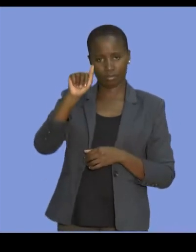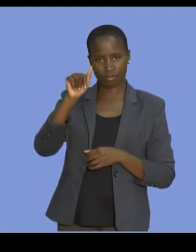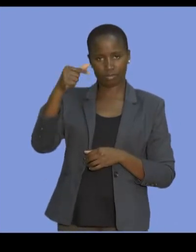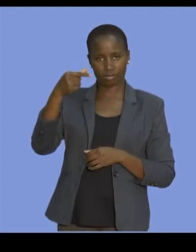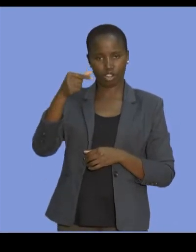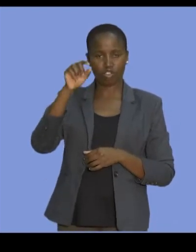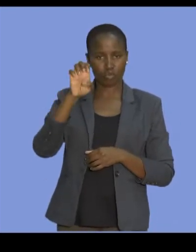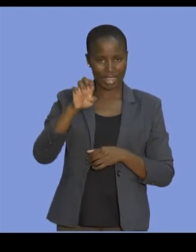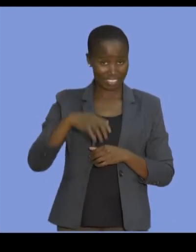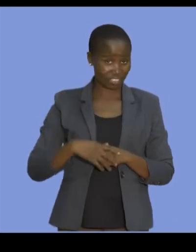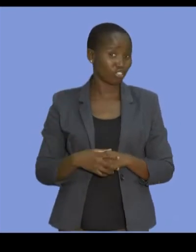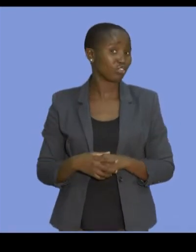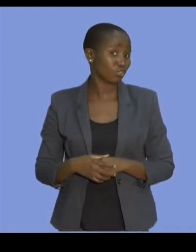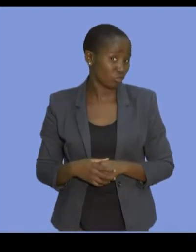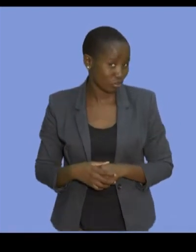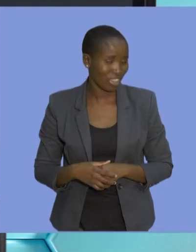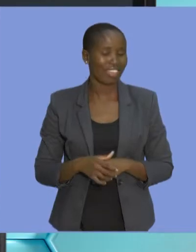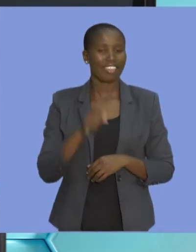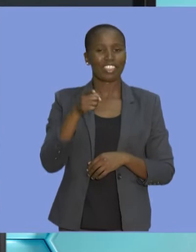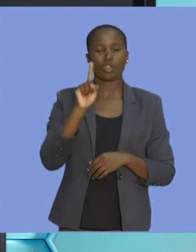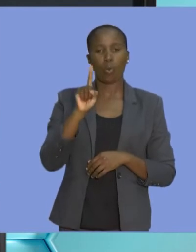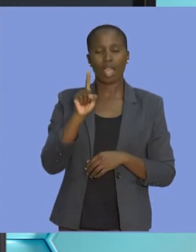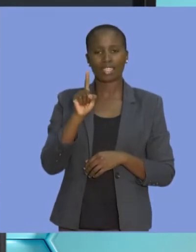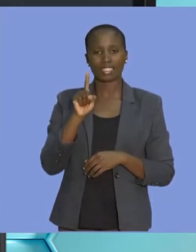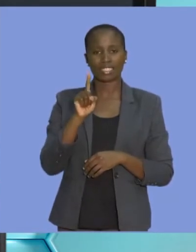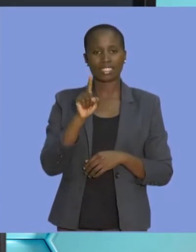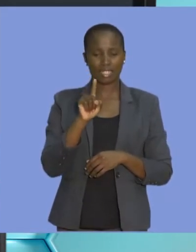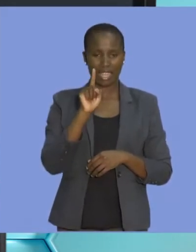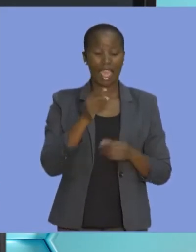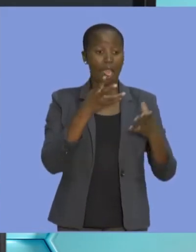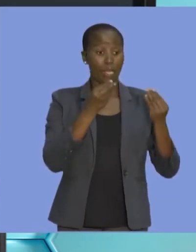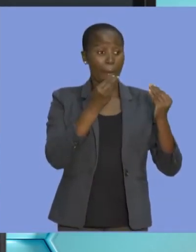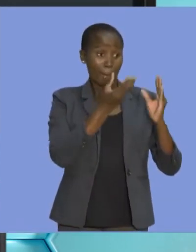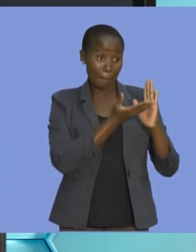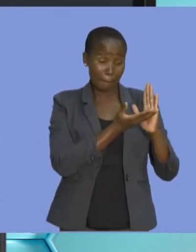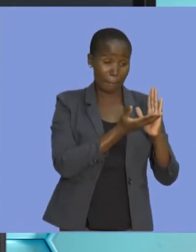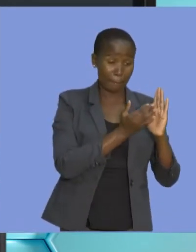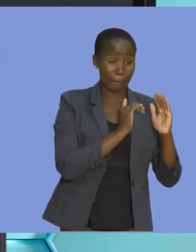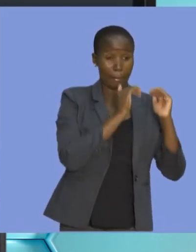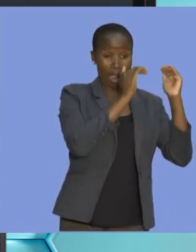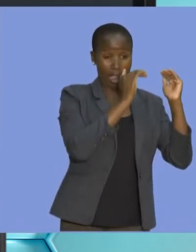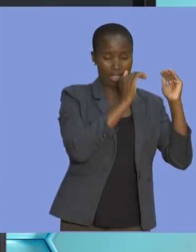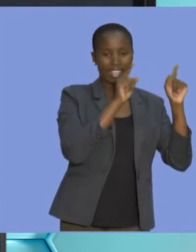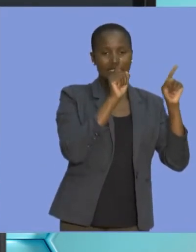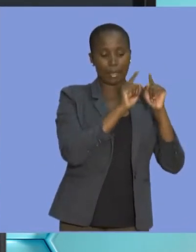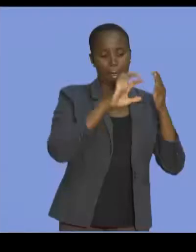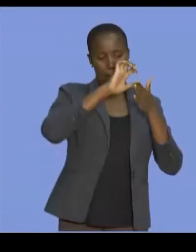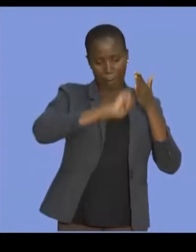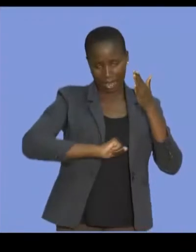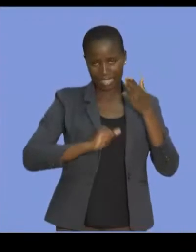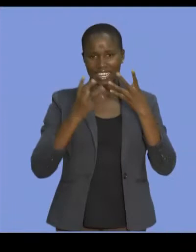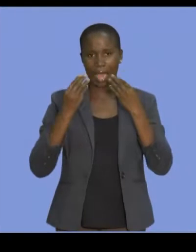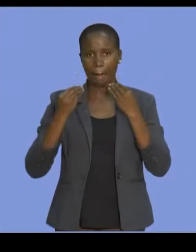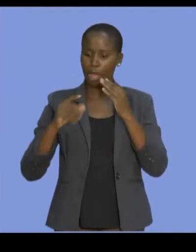range is the maximum value minus the minimum value, the highest minus the lowest. What